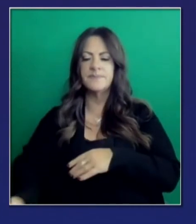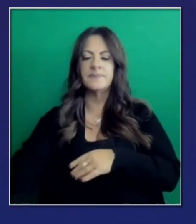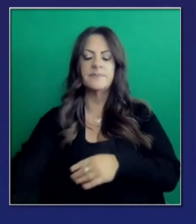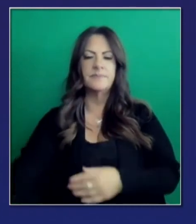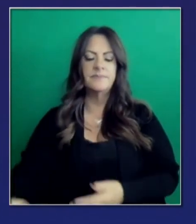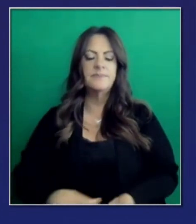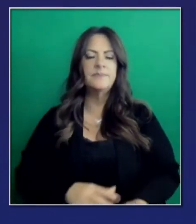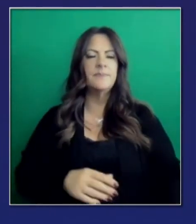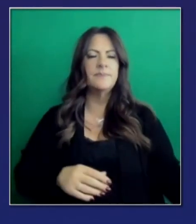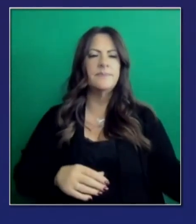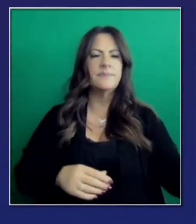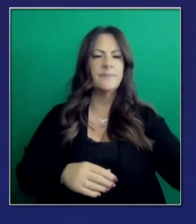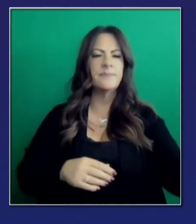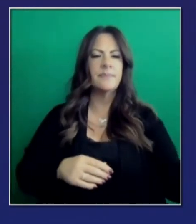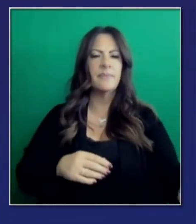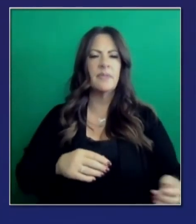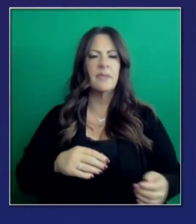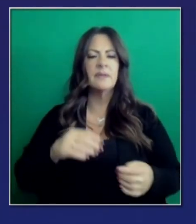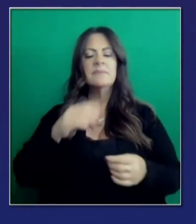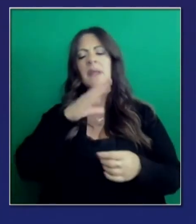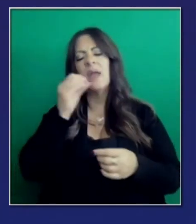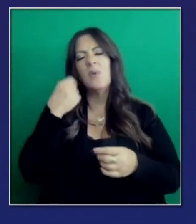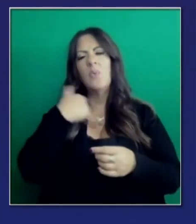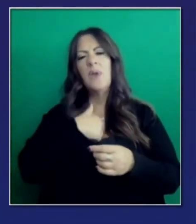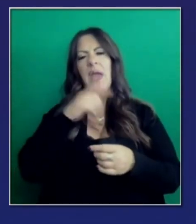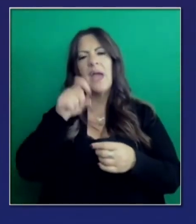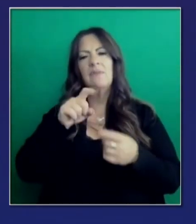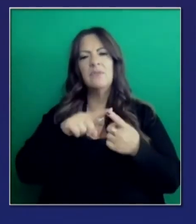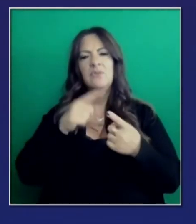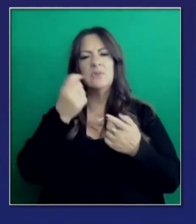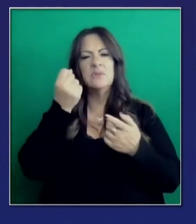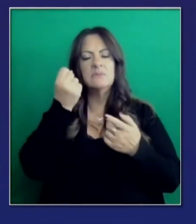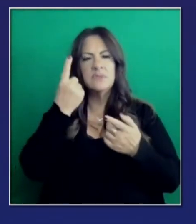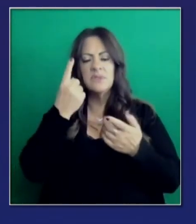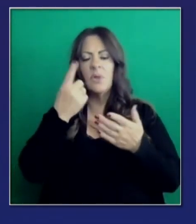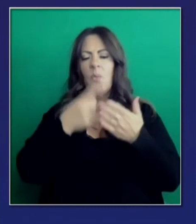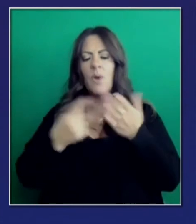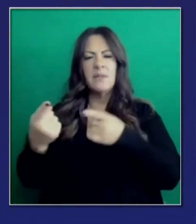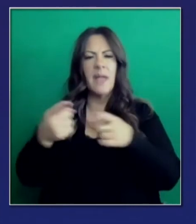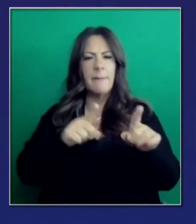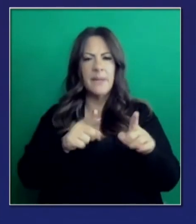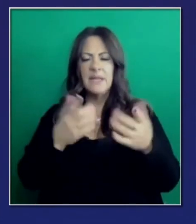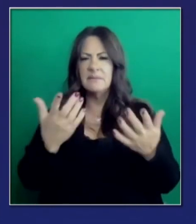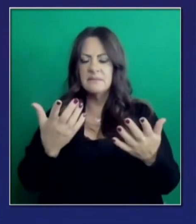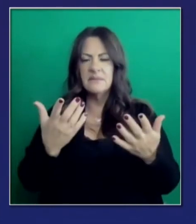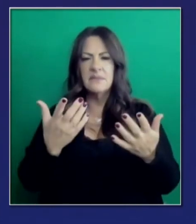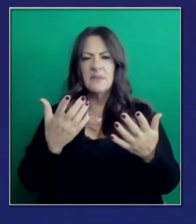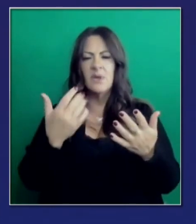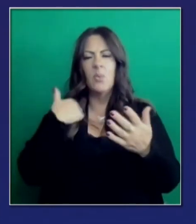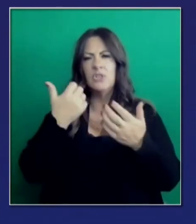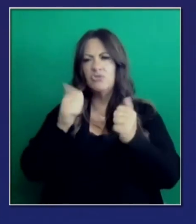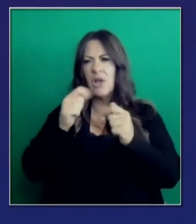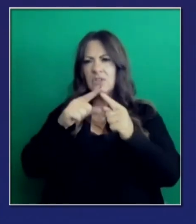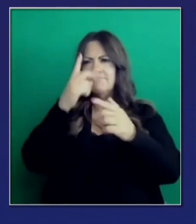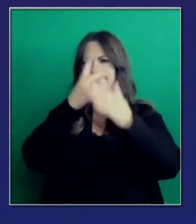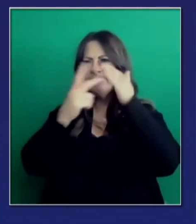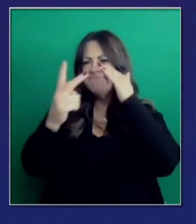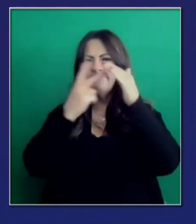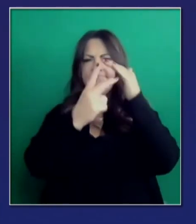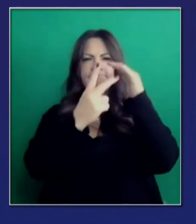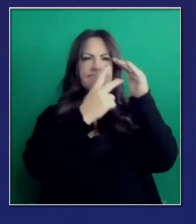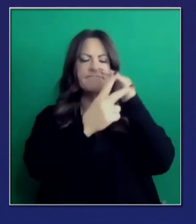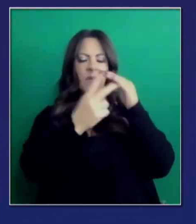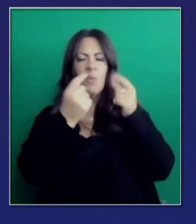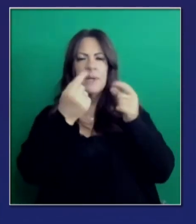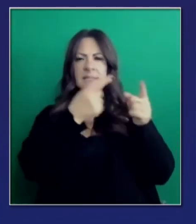we have to try to understand. So I know we always want to try to sort of forecast where we're going. As we understand that,